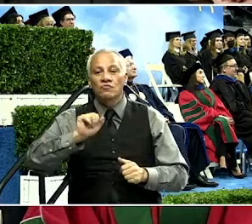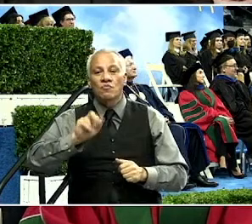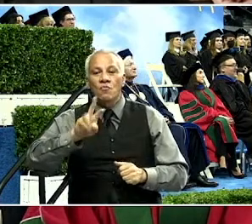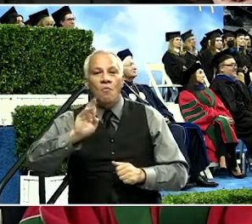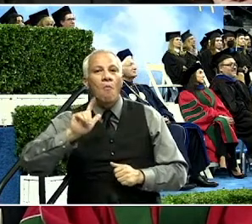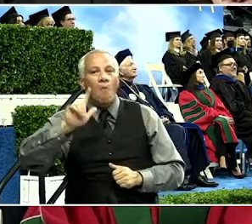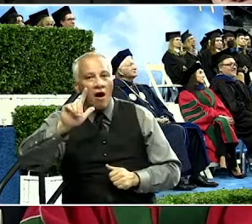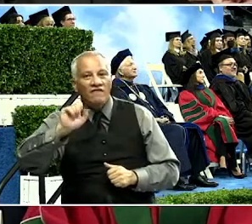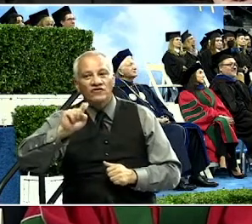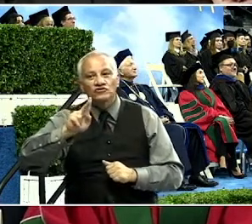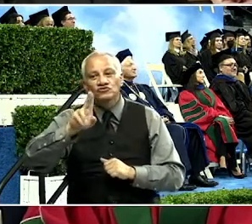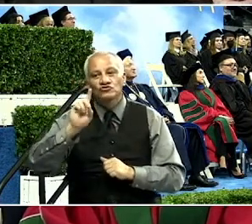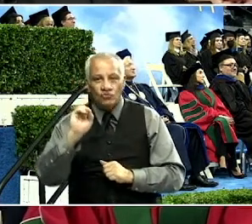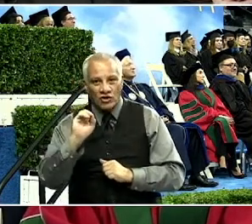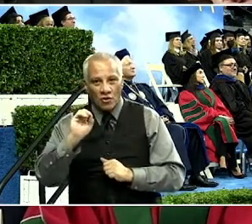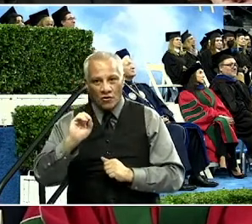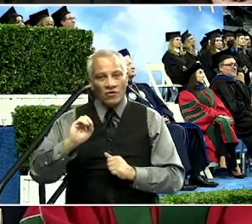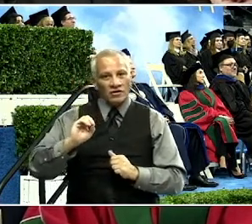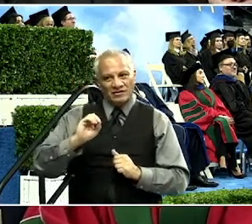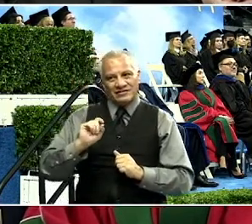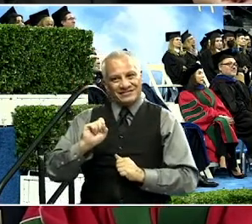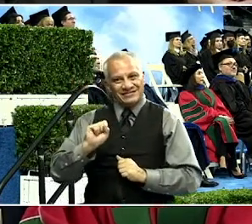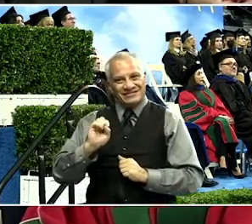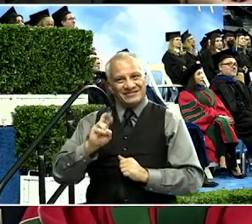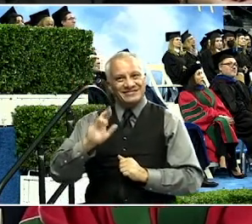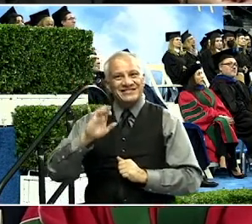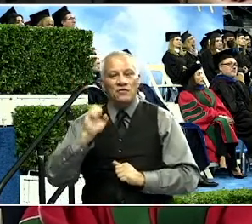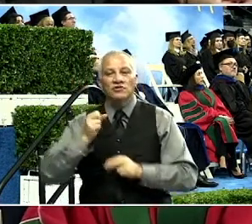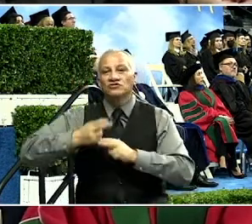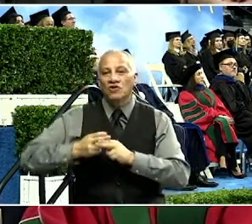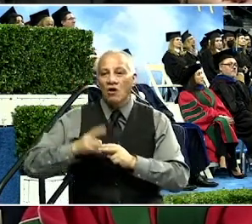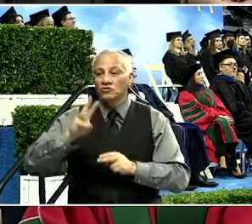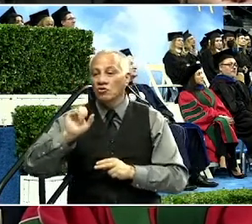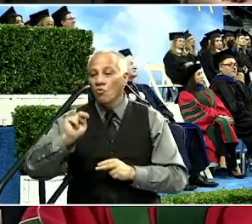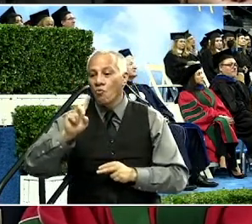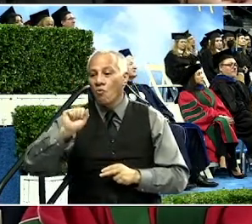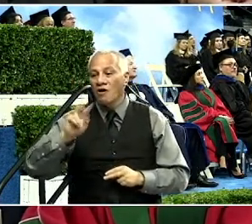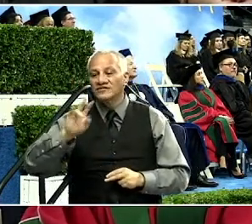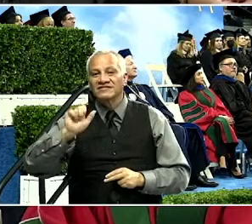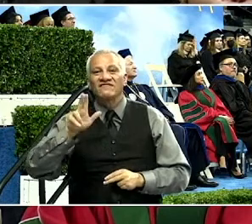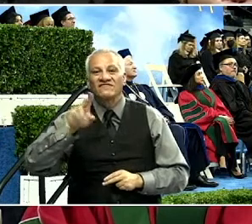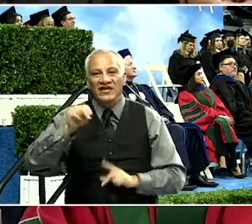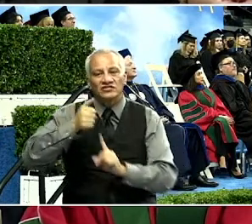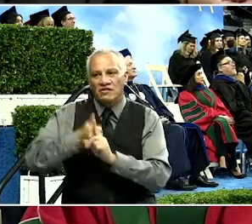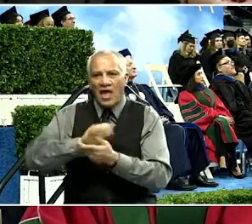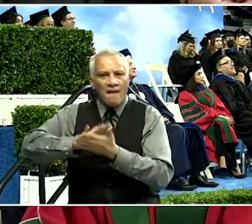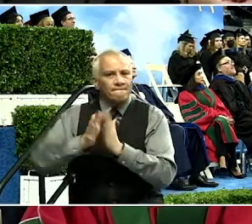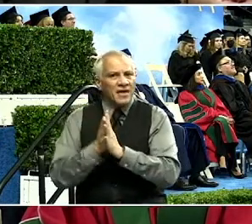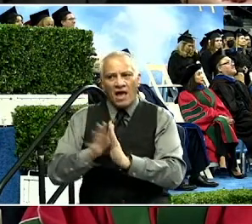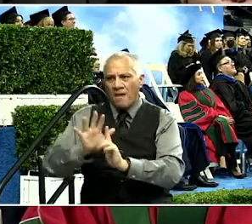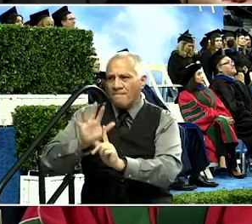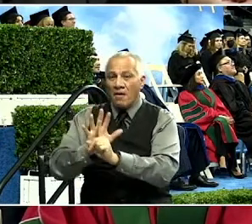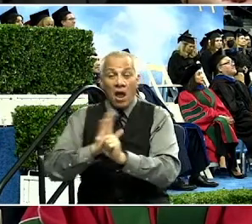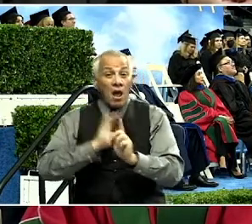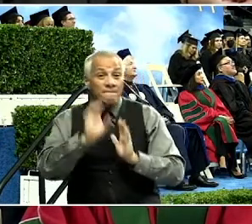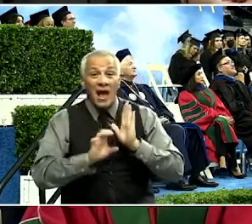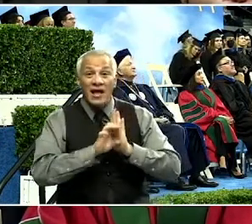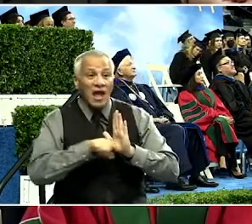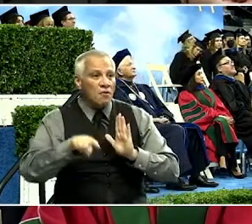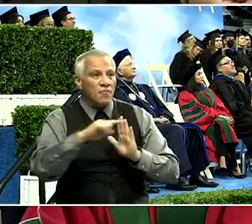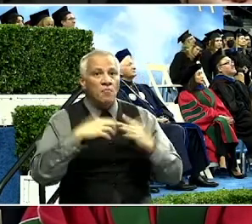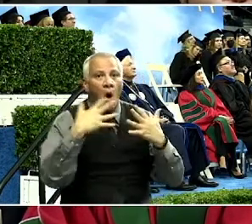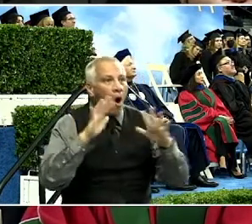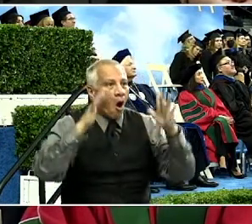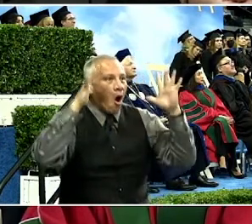on Disney Plus called WandaVision. And the show was wildly creative, immensely popular, and my character was so beloved that